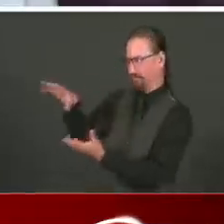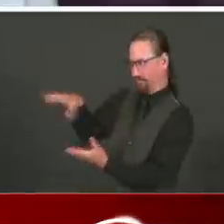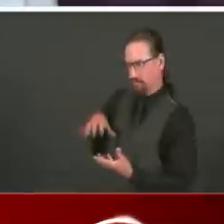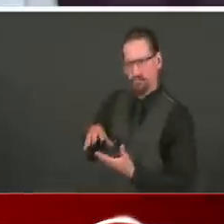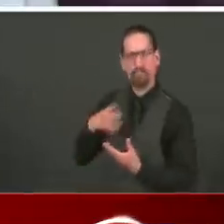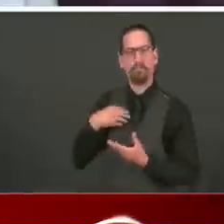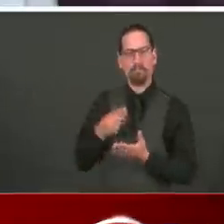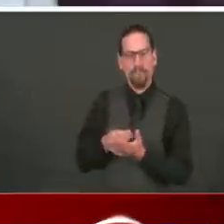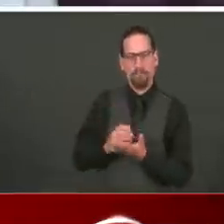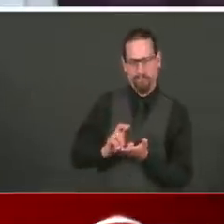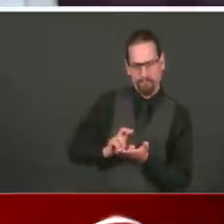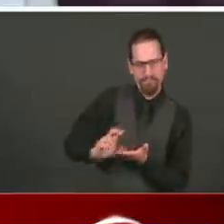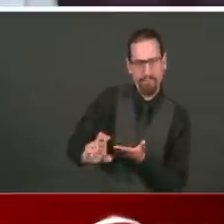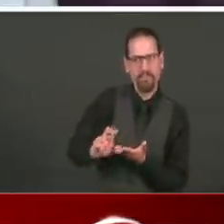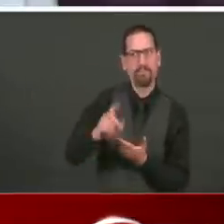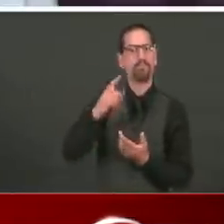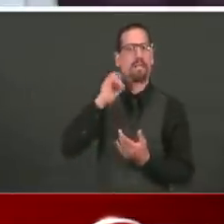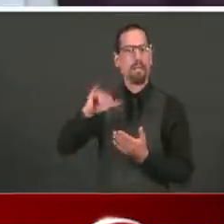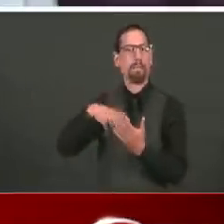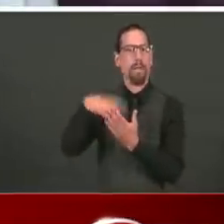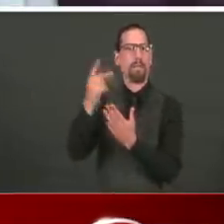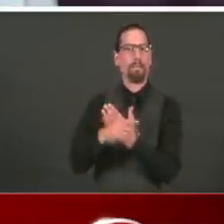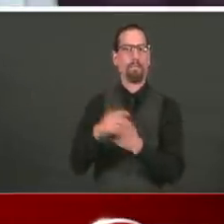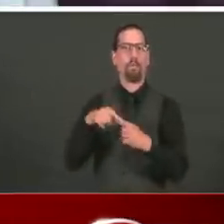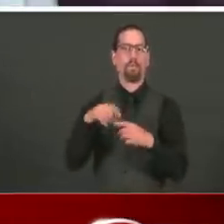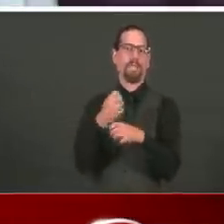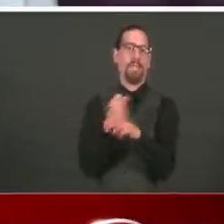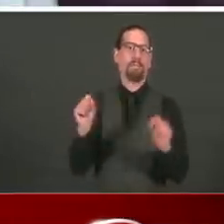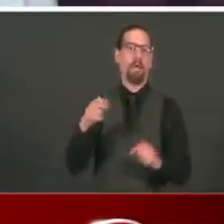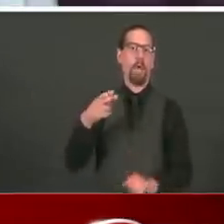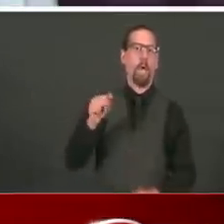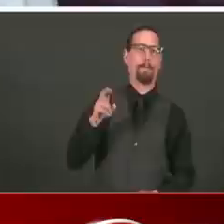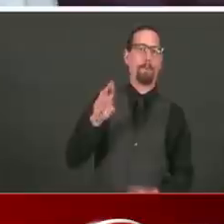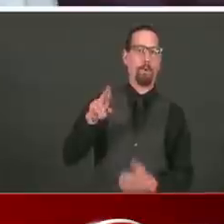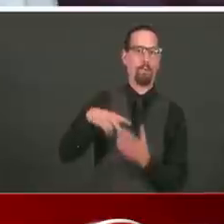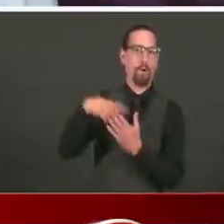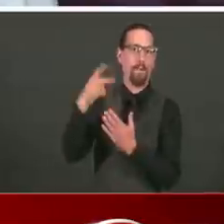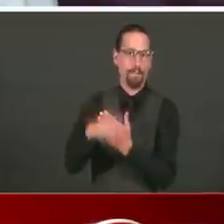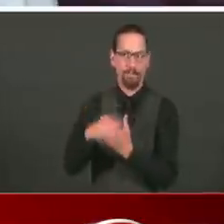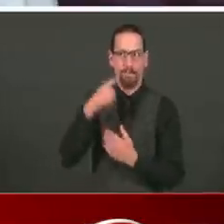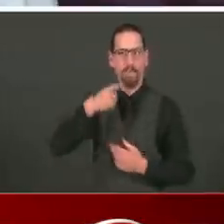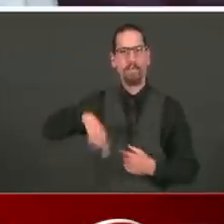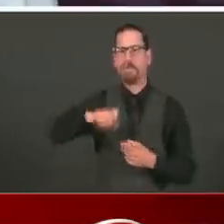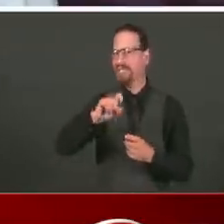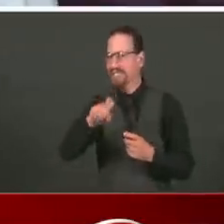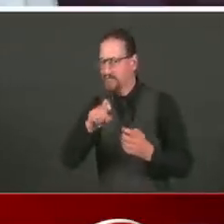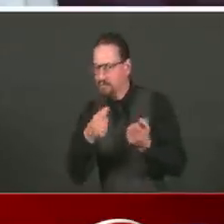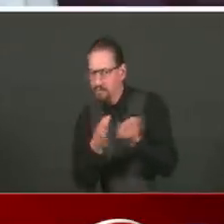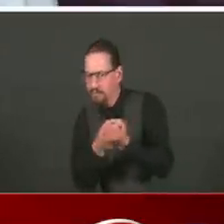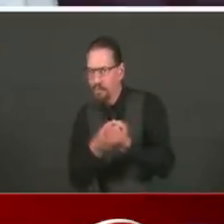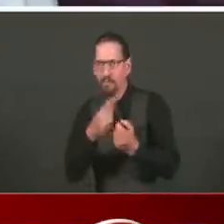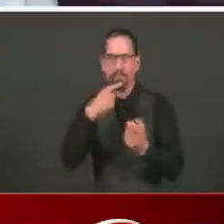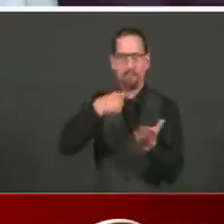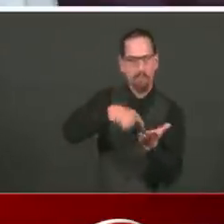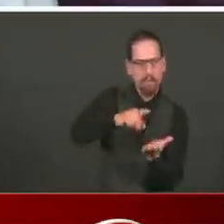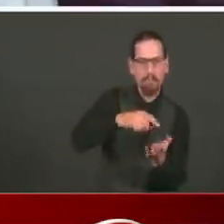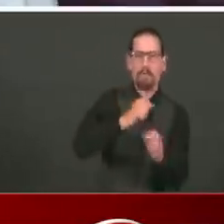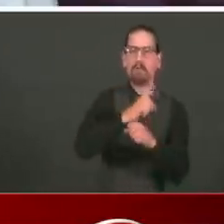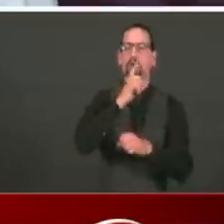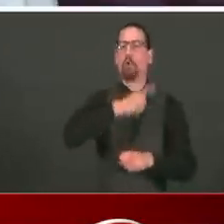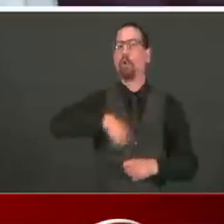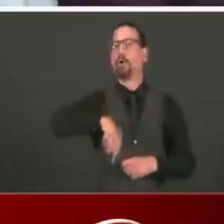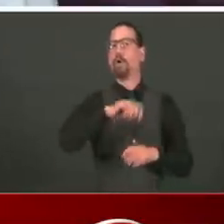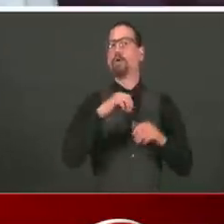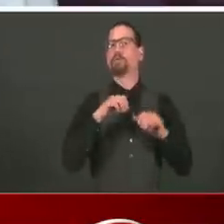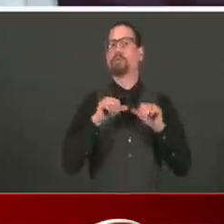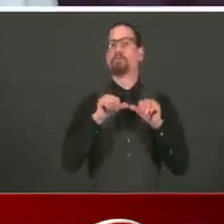1,500 or 2,000 Rhode Islanders, so that they can maintain stable housing. And once again, I want to thank Rhode